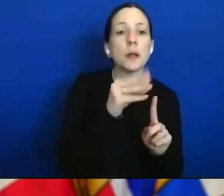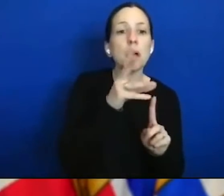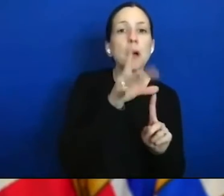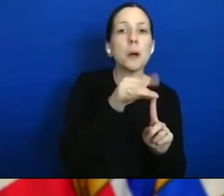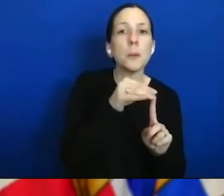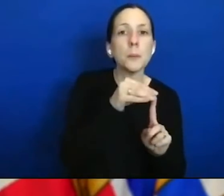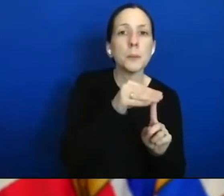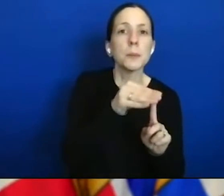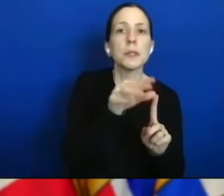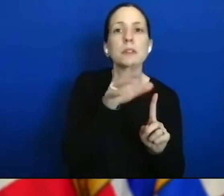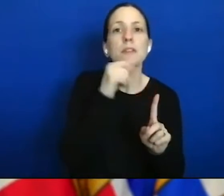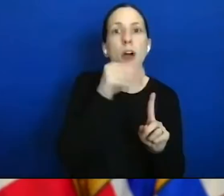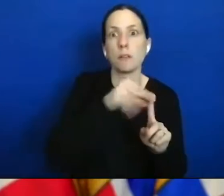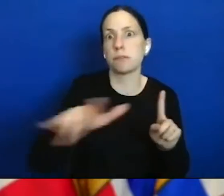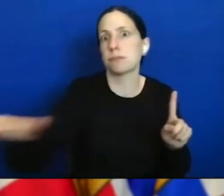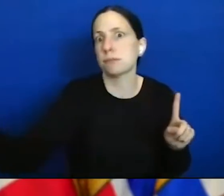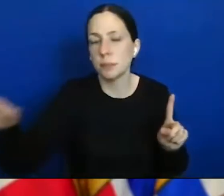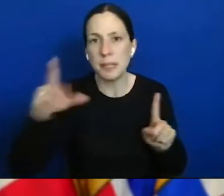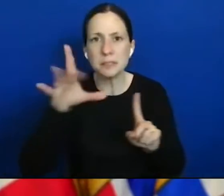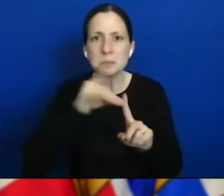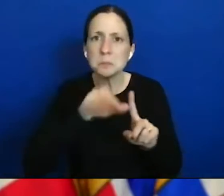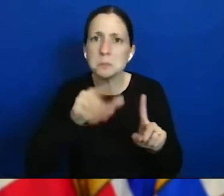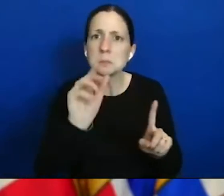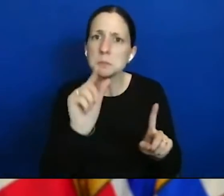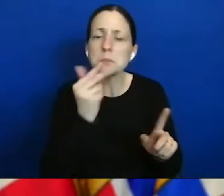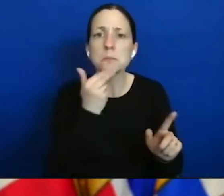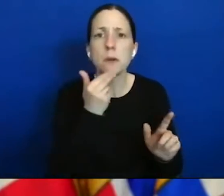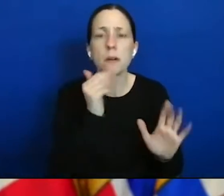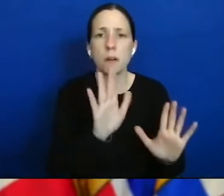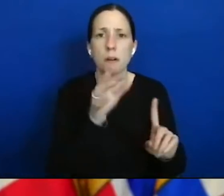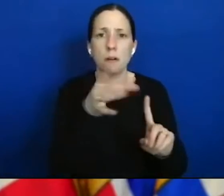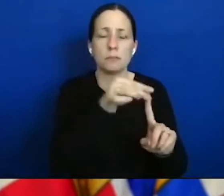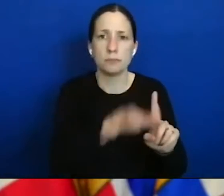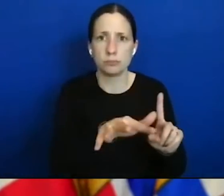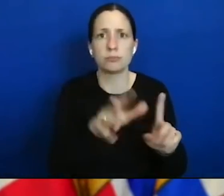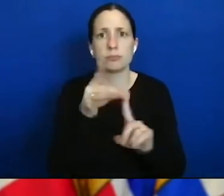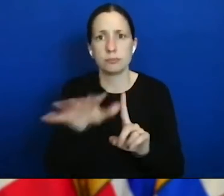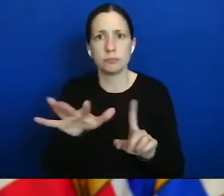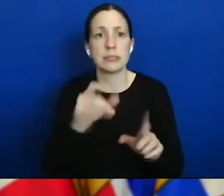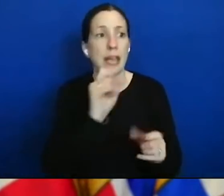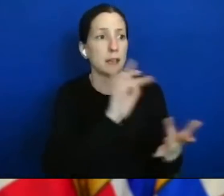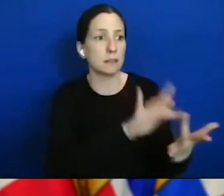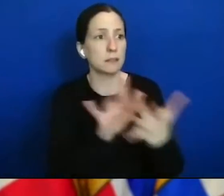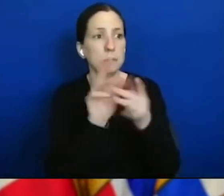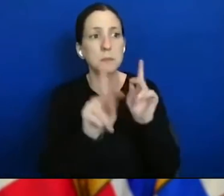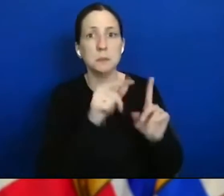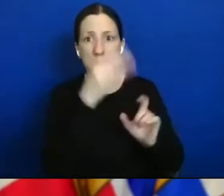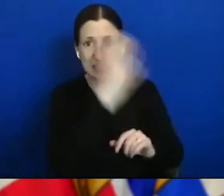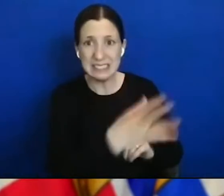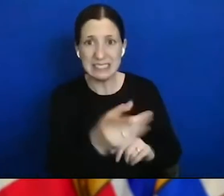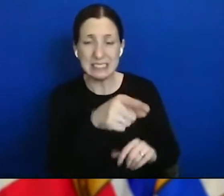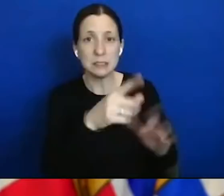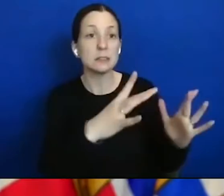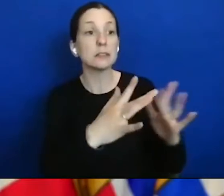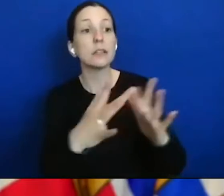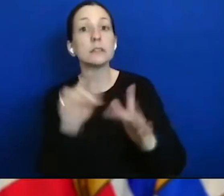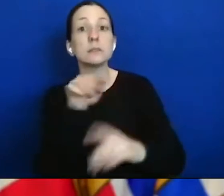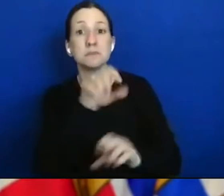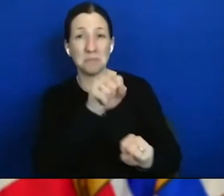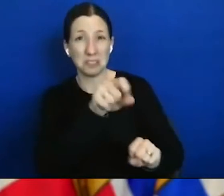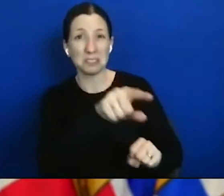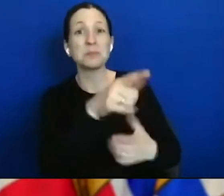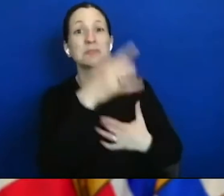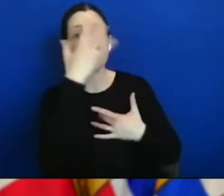to isolate those people who are sick, make sure their contacts know who that they're at risk, and